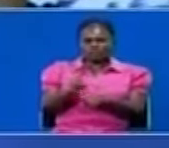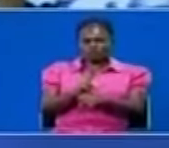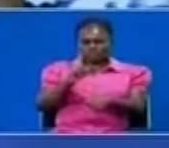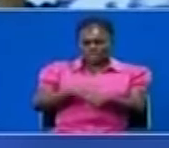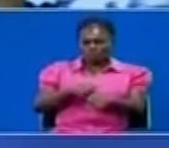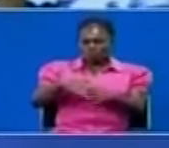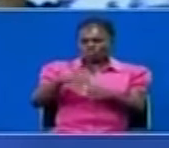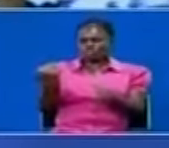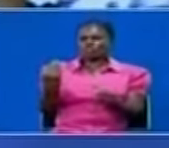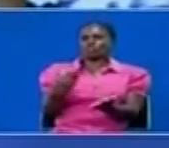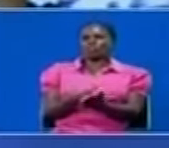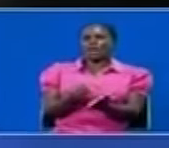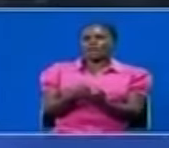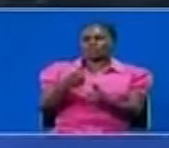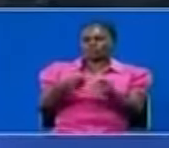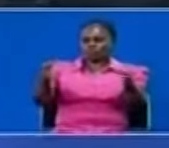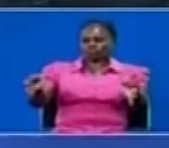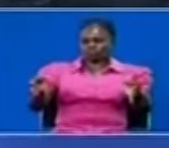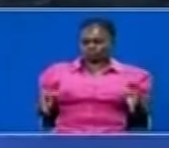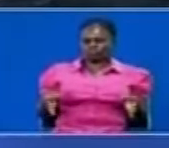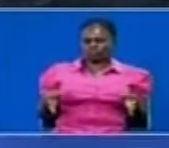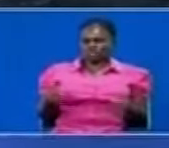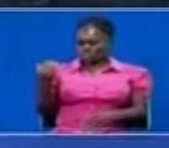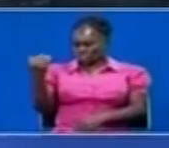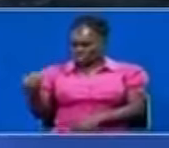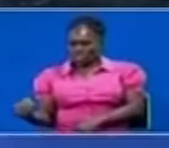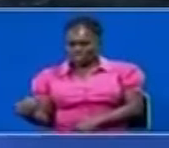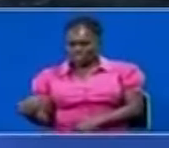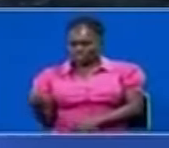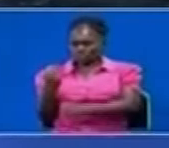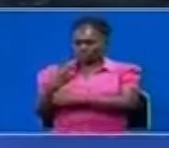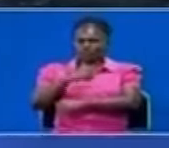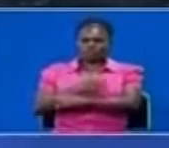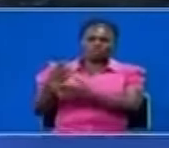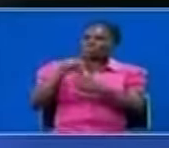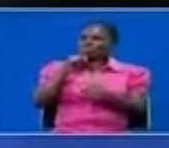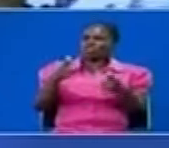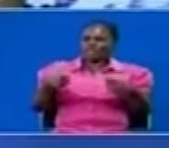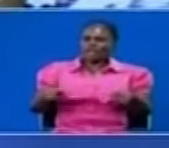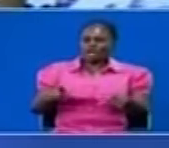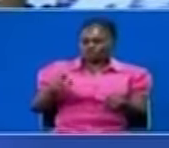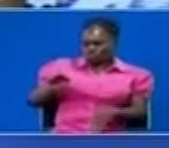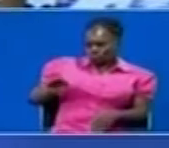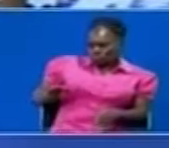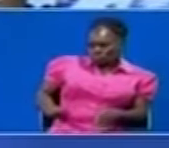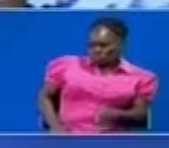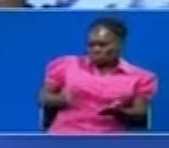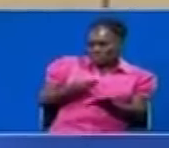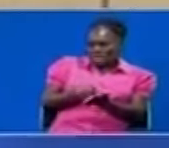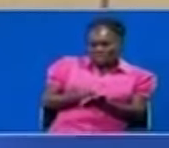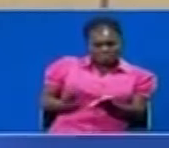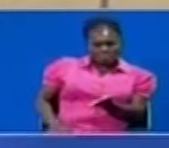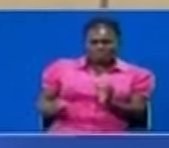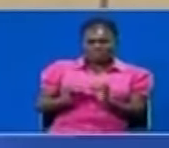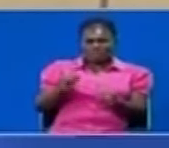to withdraw pocket money from the school bazaar. The students at Karima are not allowed to keep huge amounts of pocket money. Once